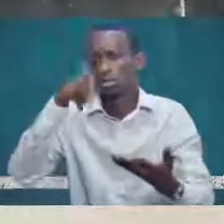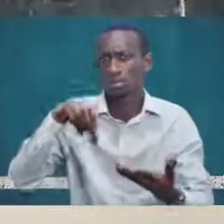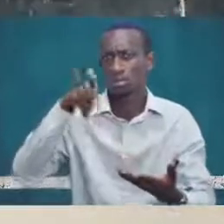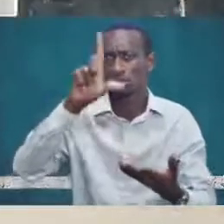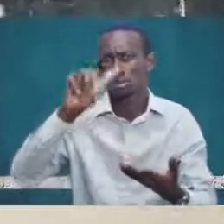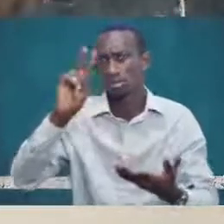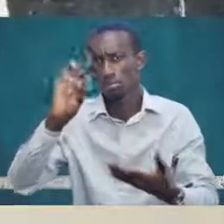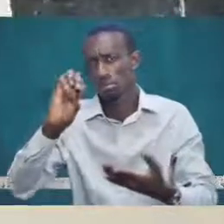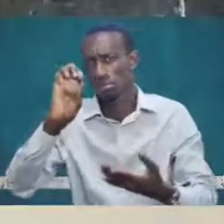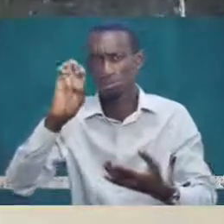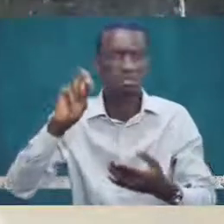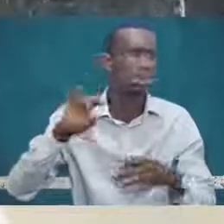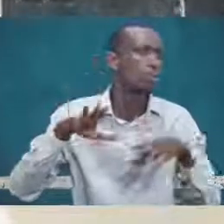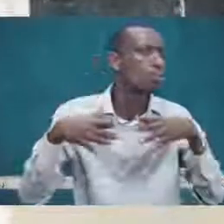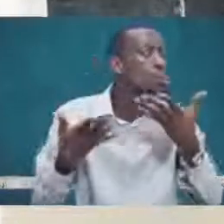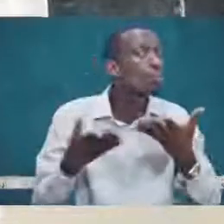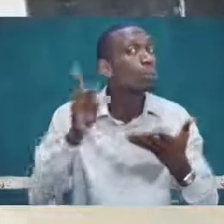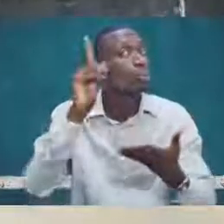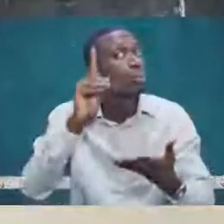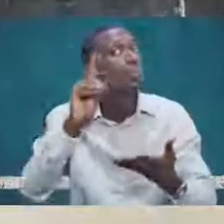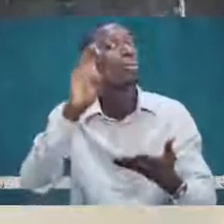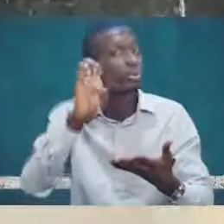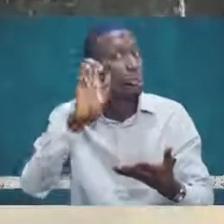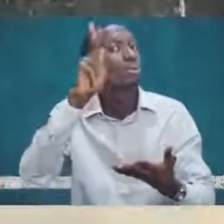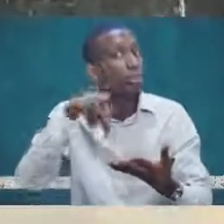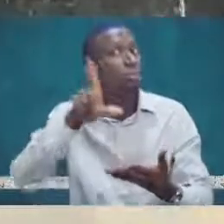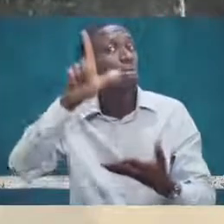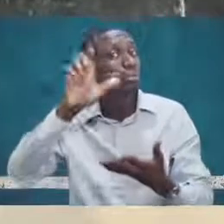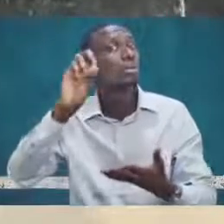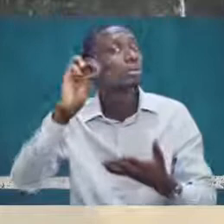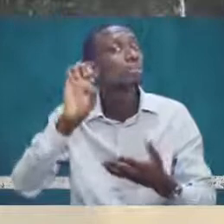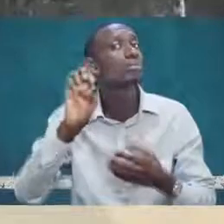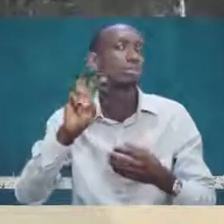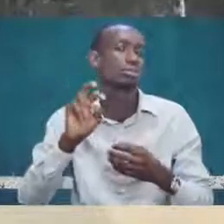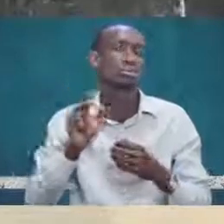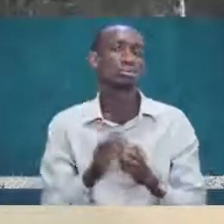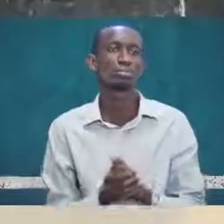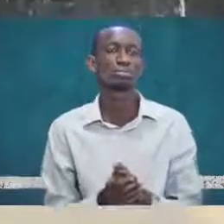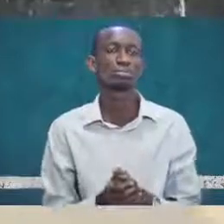words are used interchangeably, and they mean the same. So displacement,